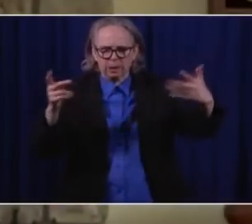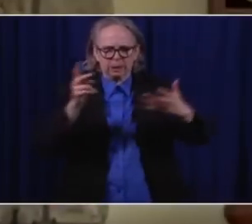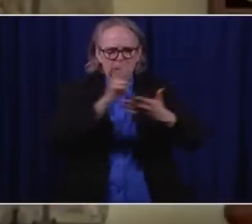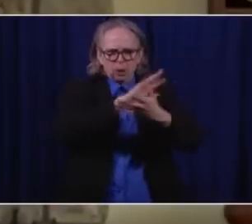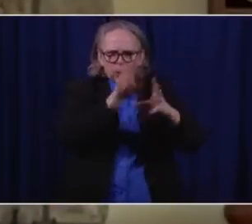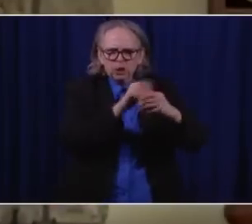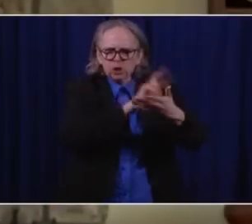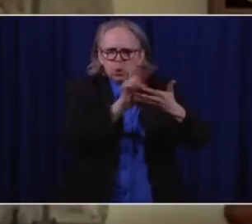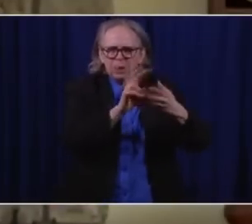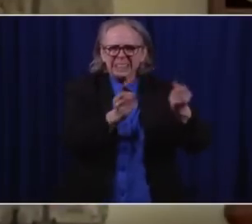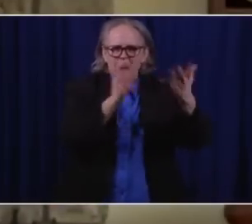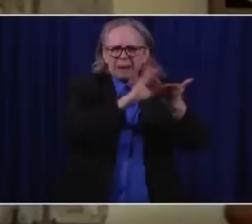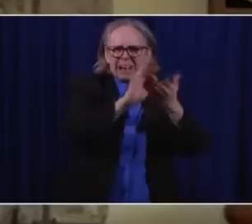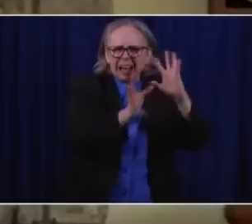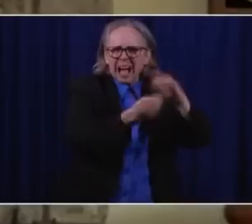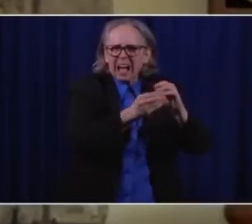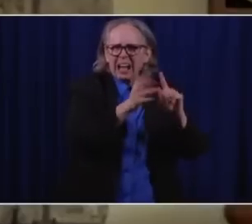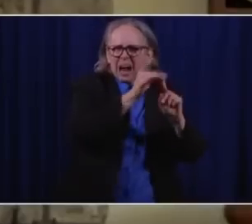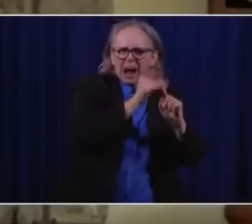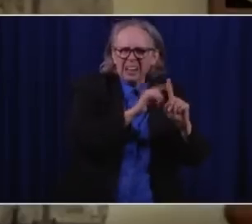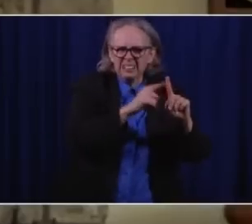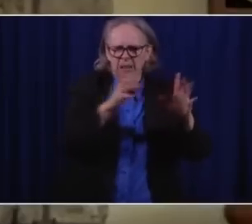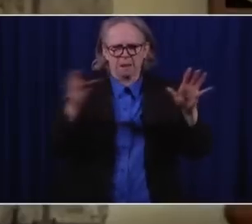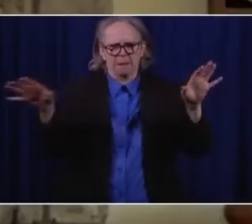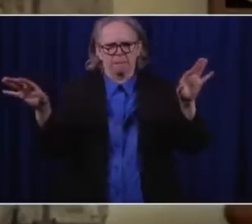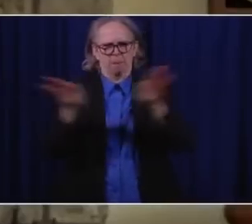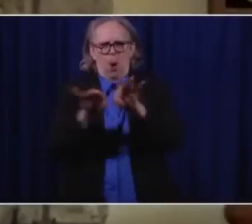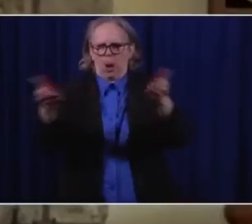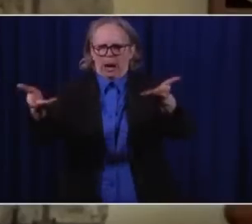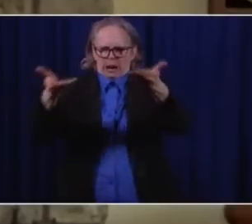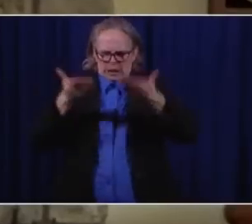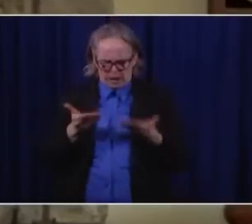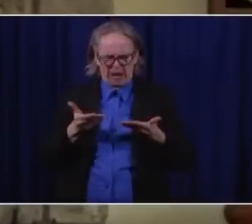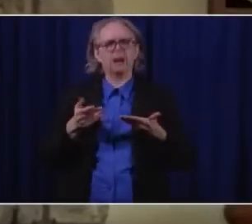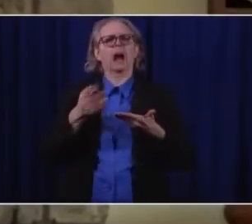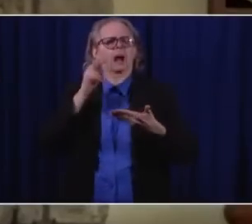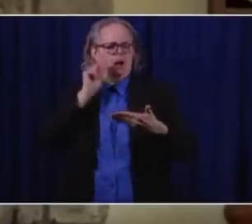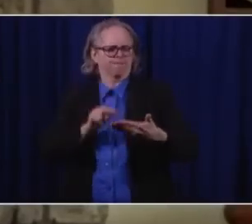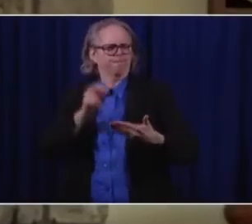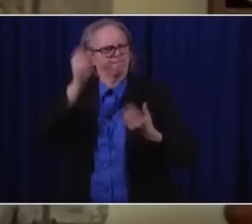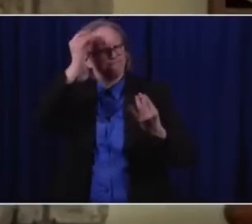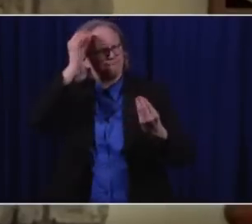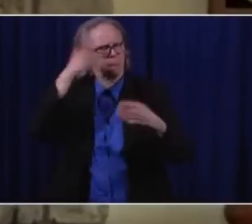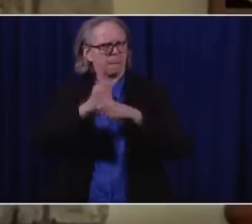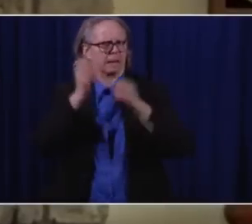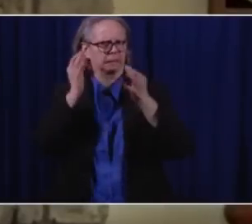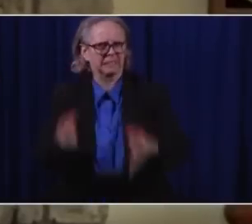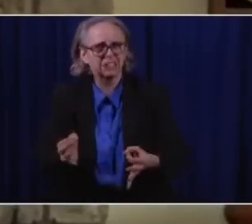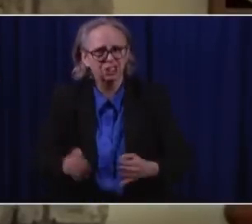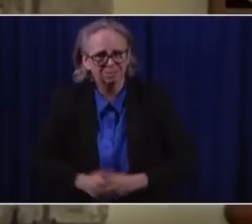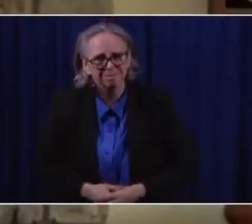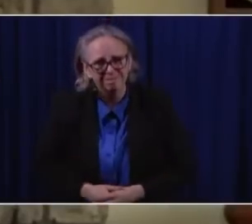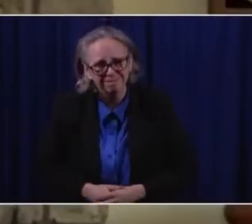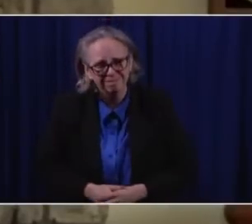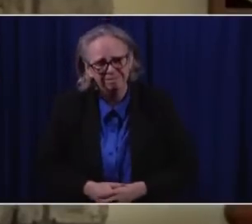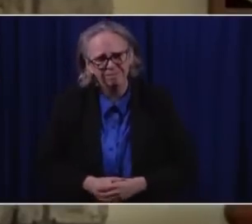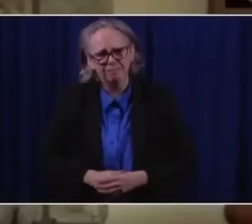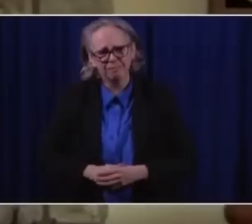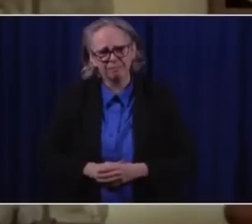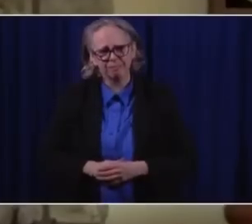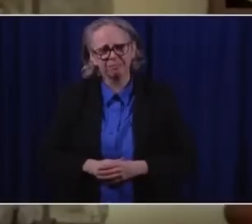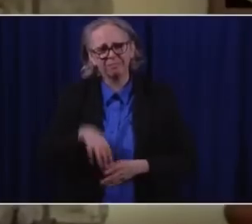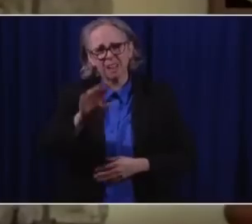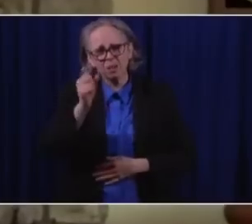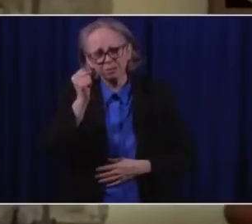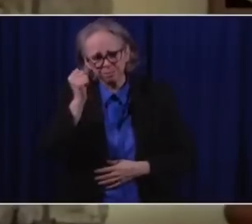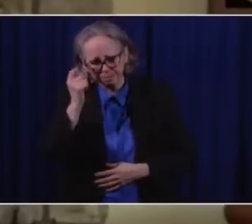rate and look at that data. So it's looking at all of the data. Let me just answer